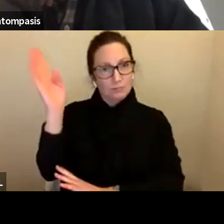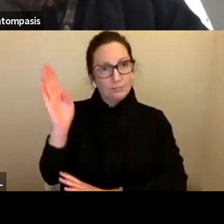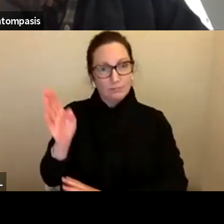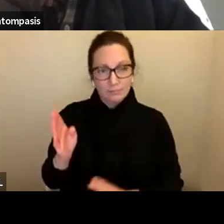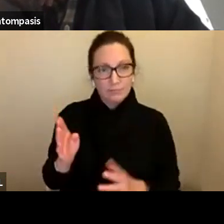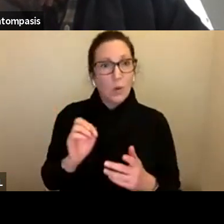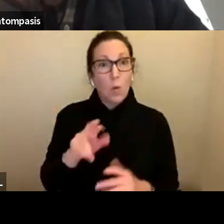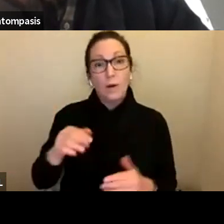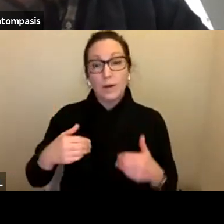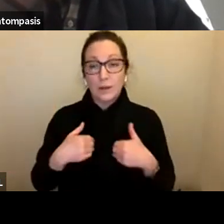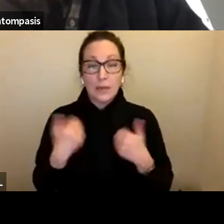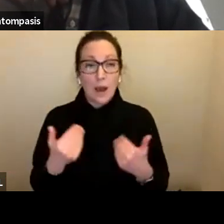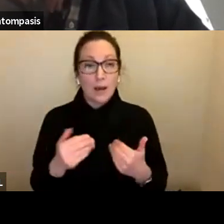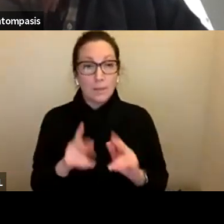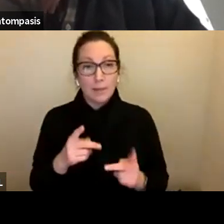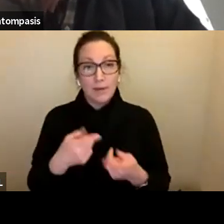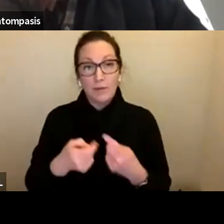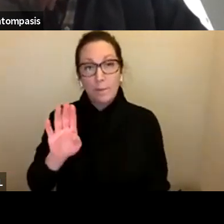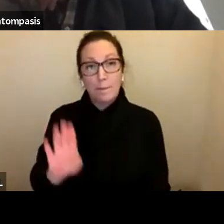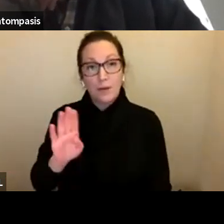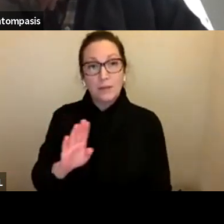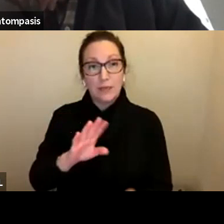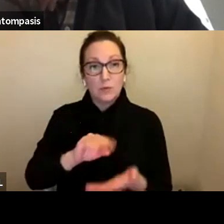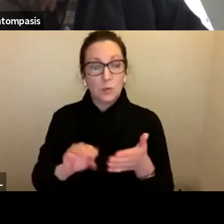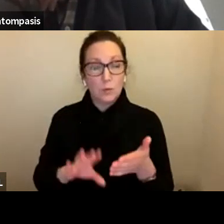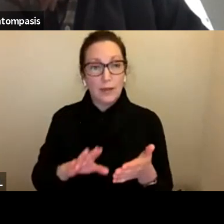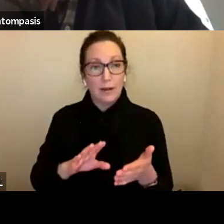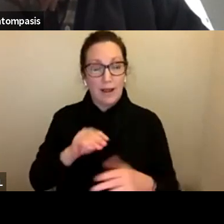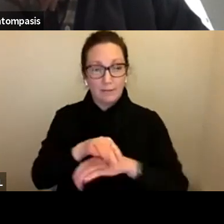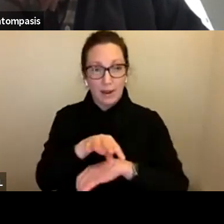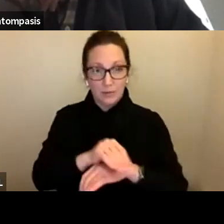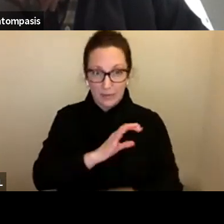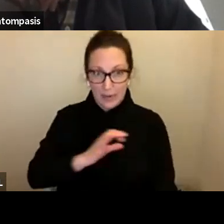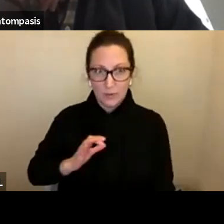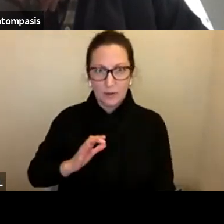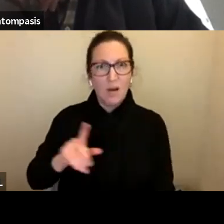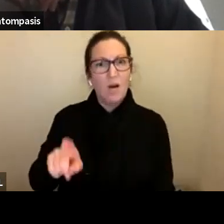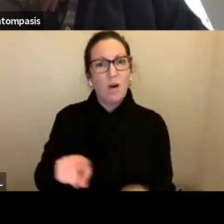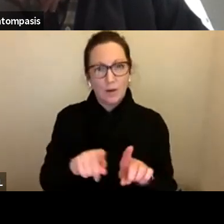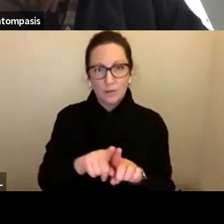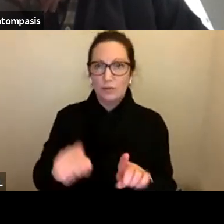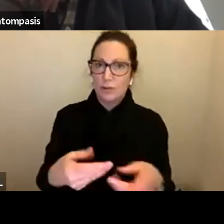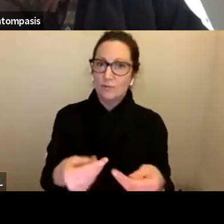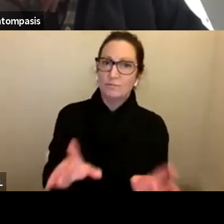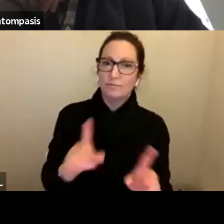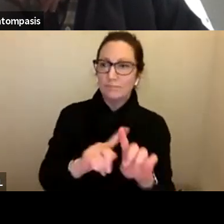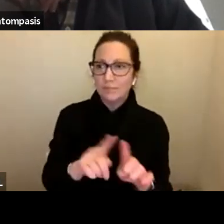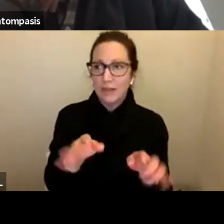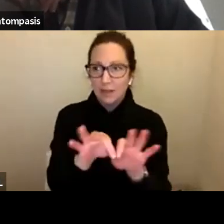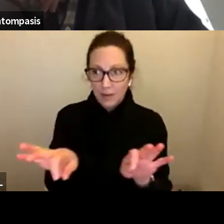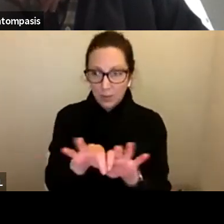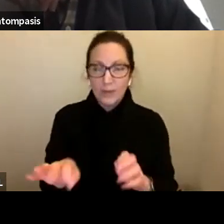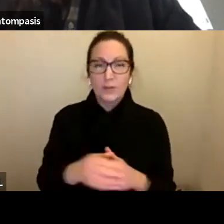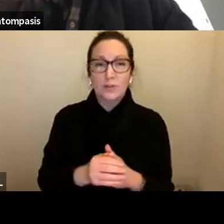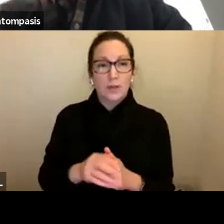the Boston Student Advisory Council? Any written materials should be provided in various languages. Use the Boston Public Schools weekly update